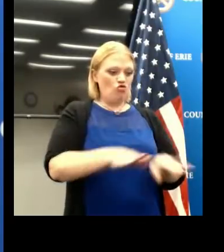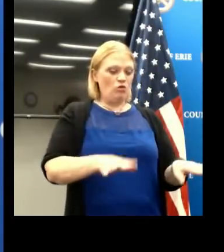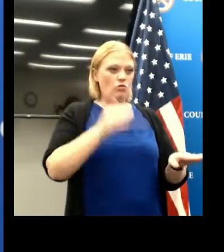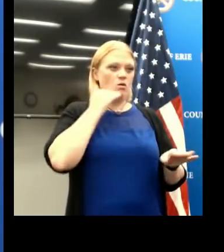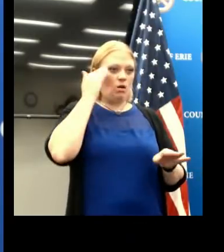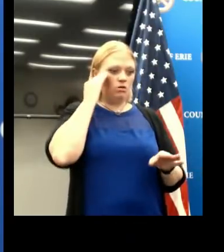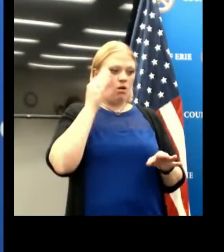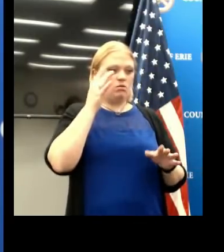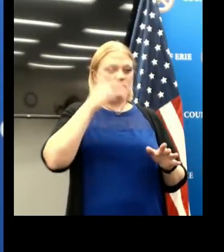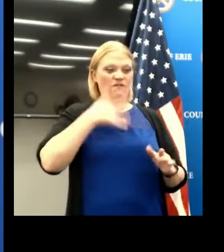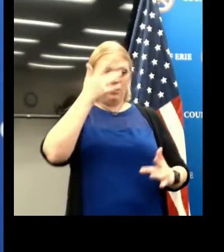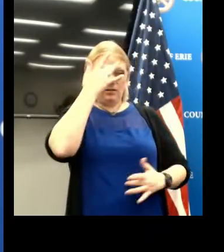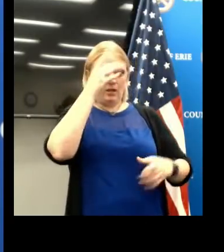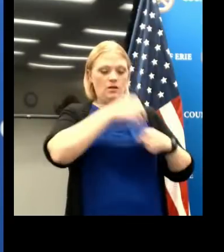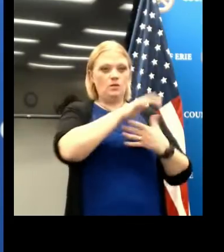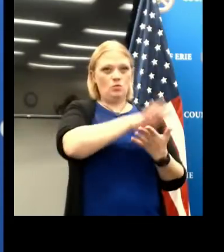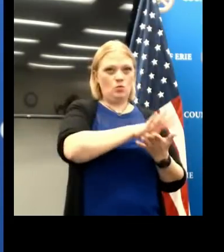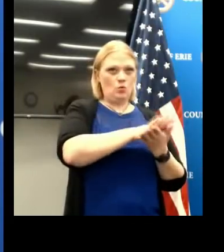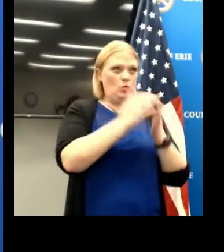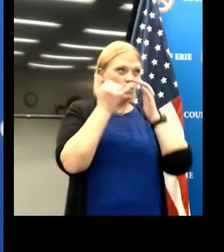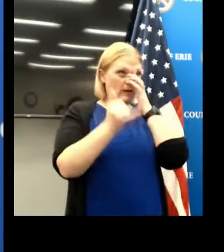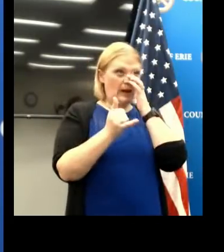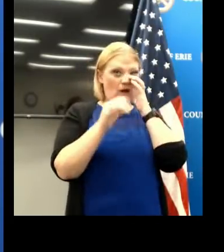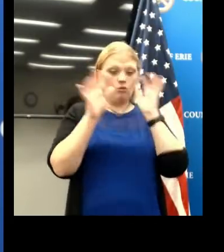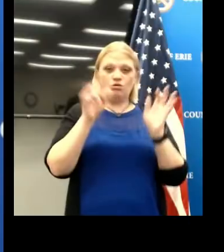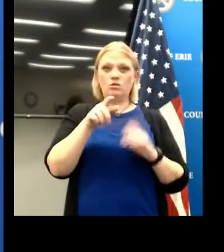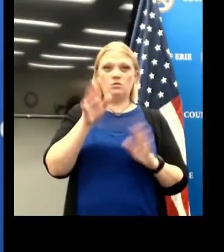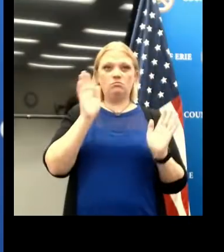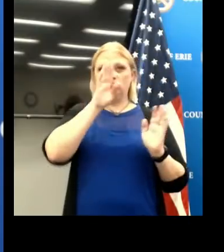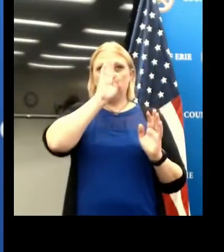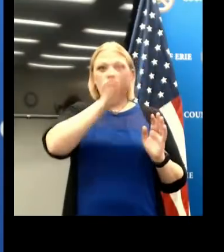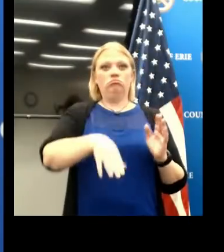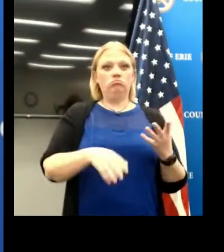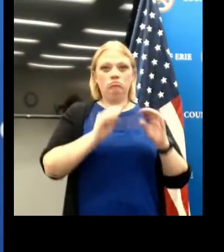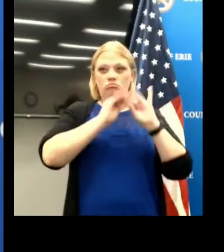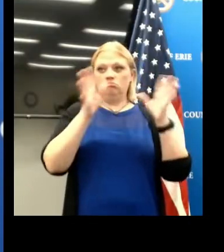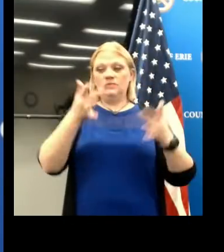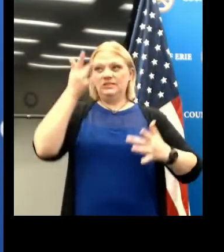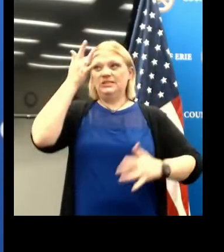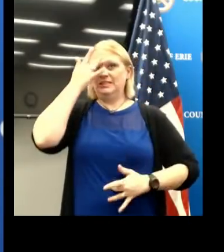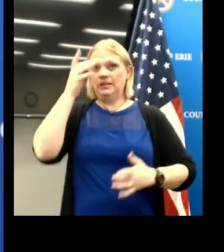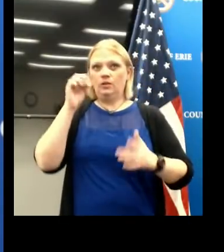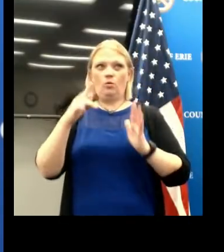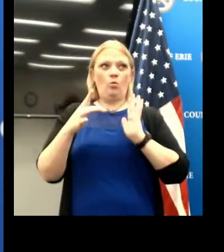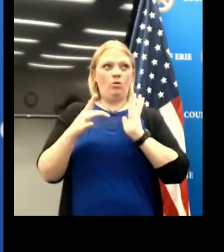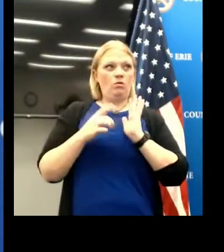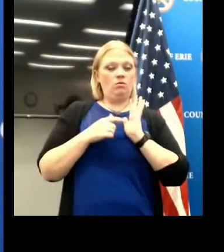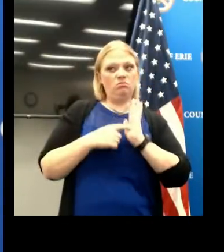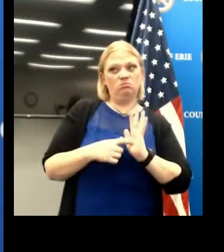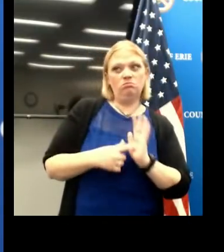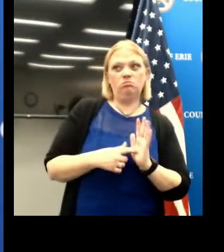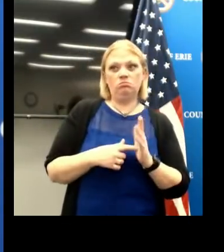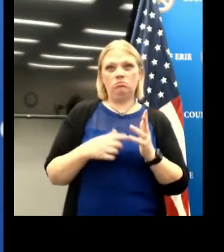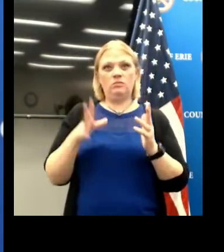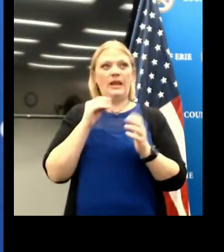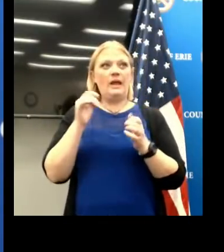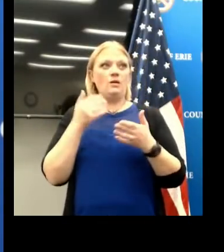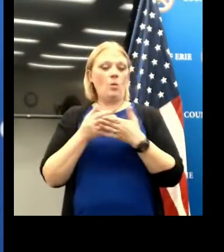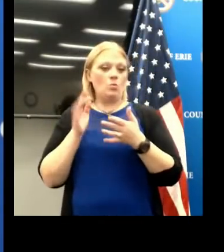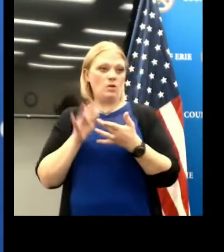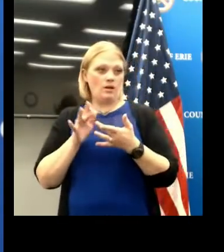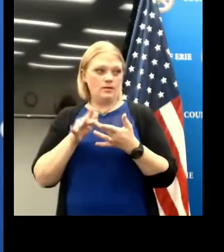schools. Now we're just going straight up symptomatic individuals and those with a close contact.